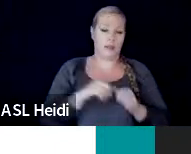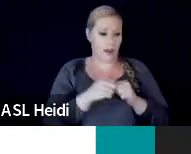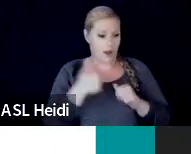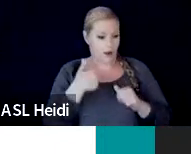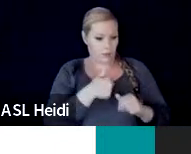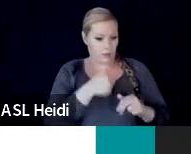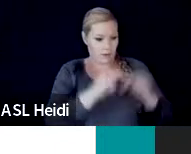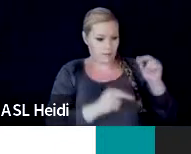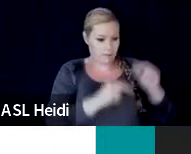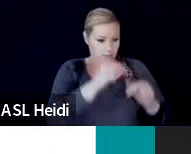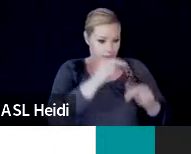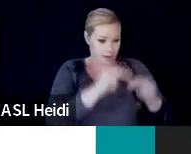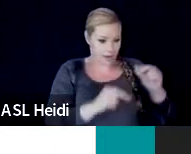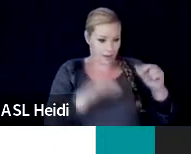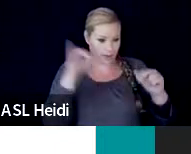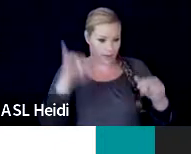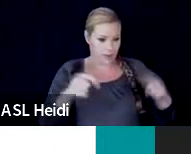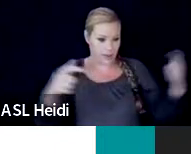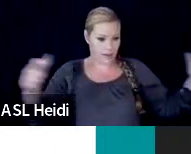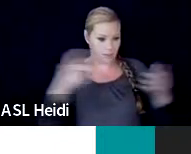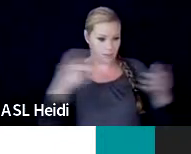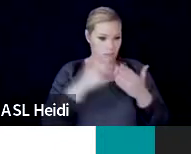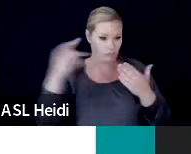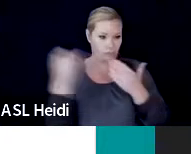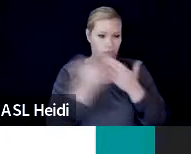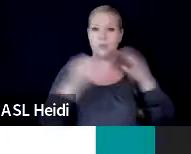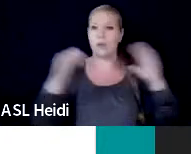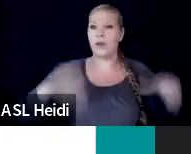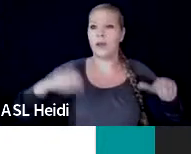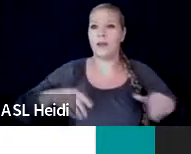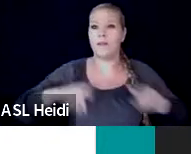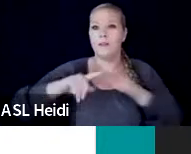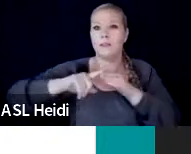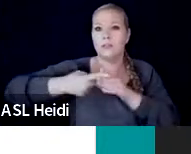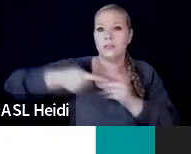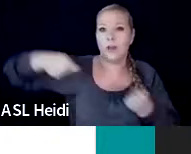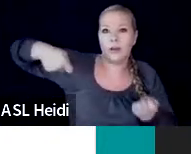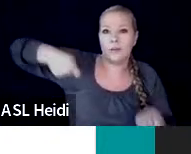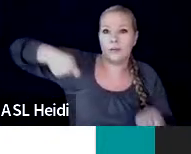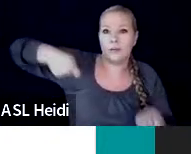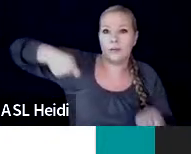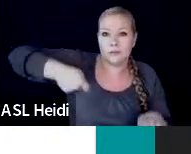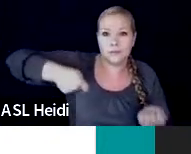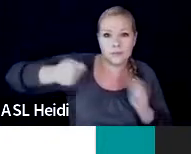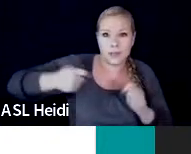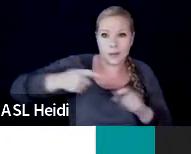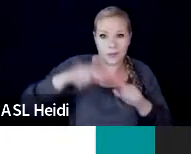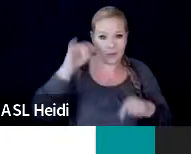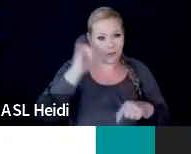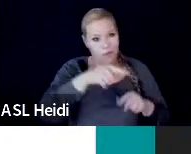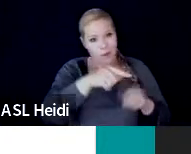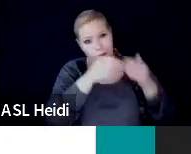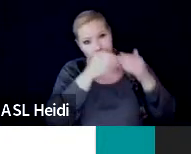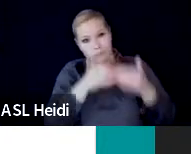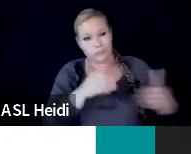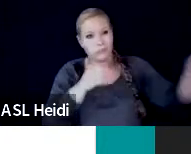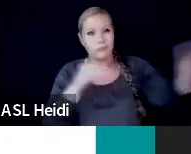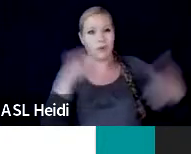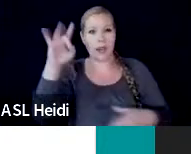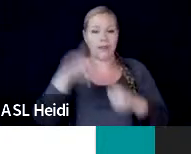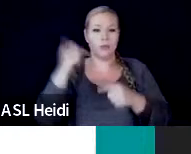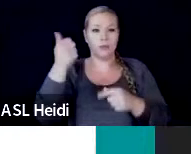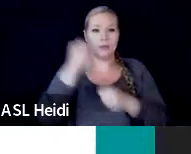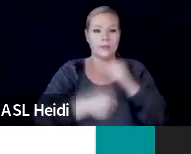yet that will last 8 to 10 years out into the future. So